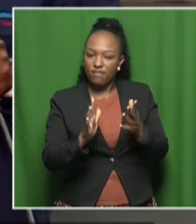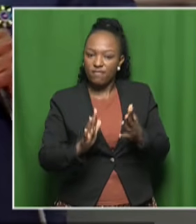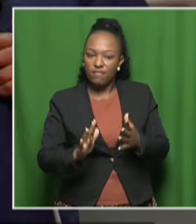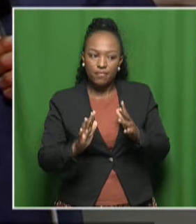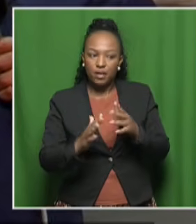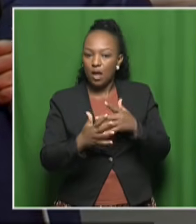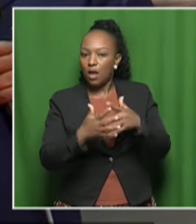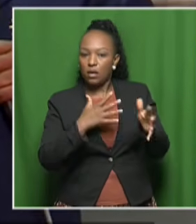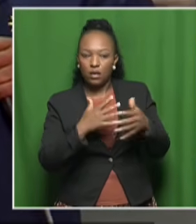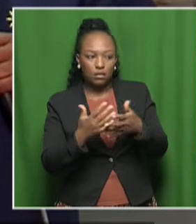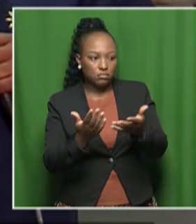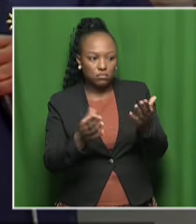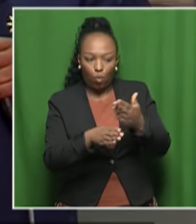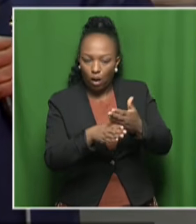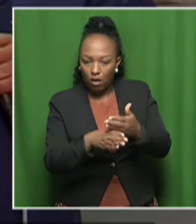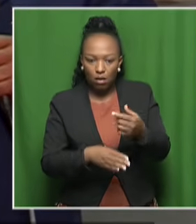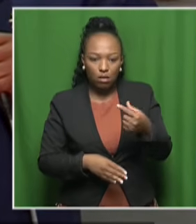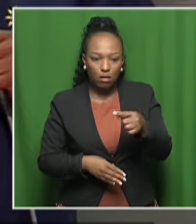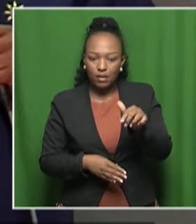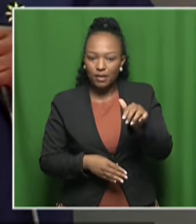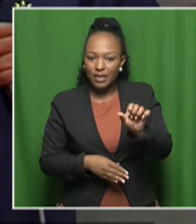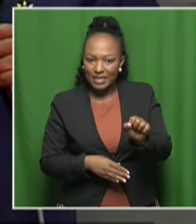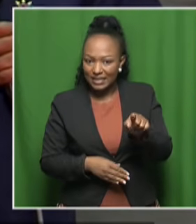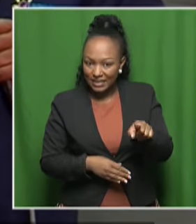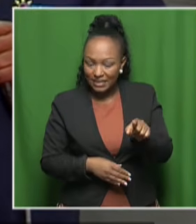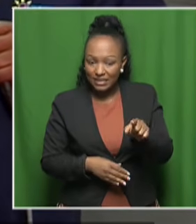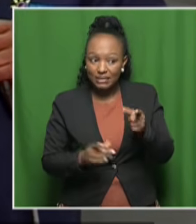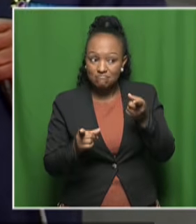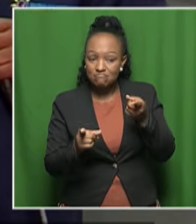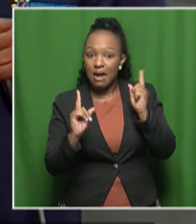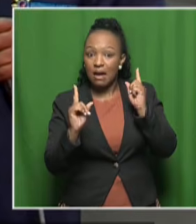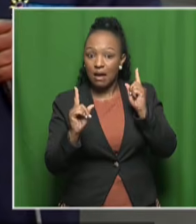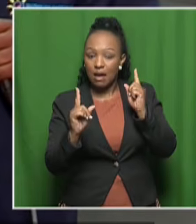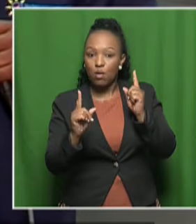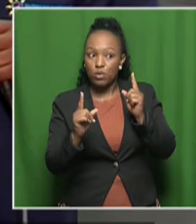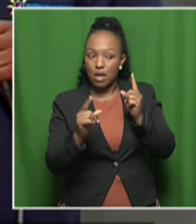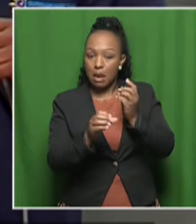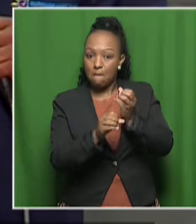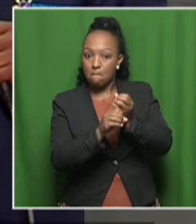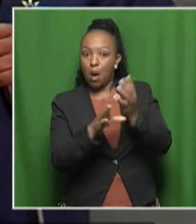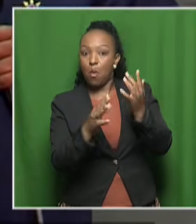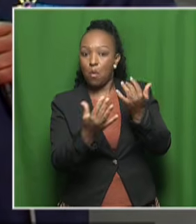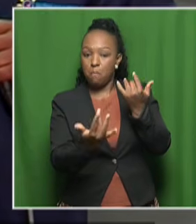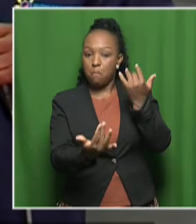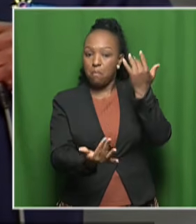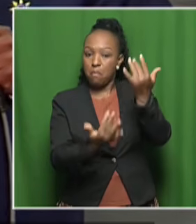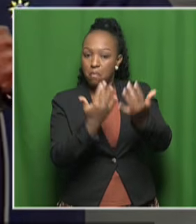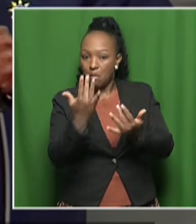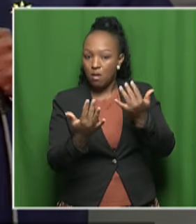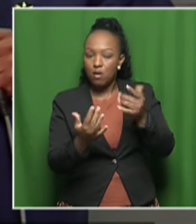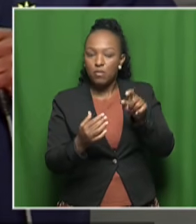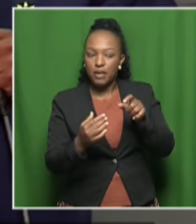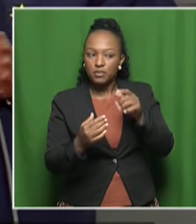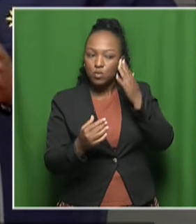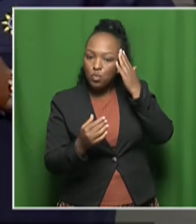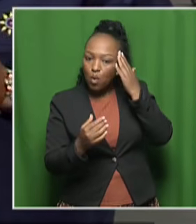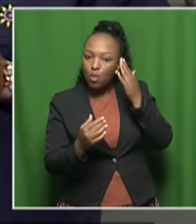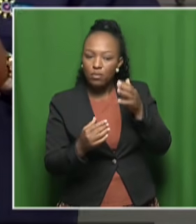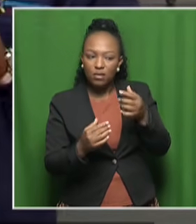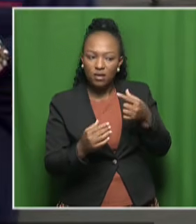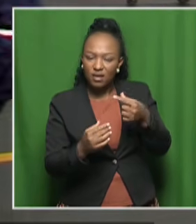with gases because they are dangerous, they are flammable. So you need to have knowledge about